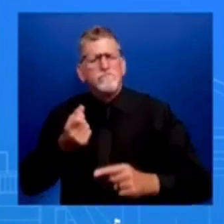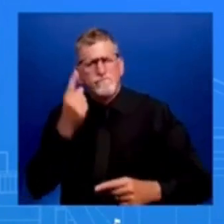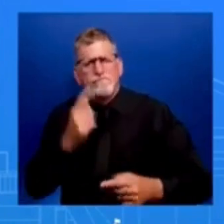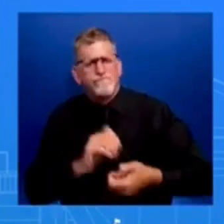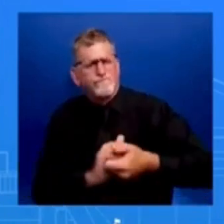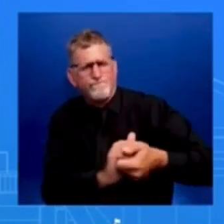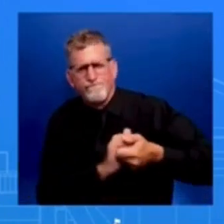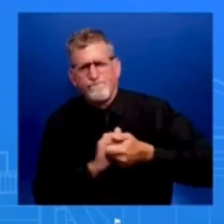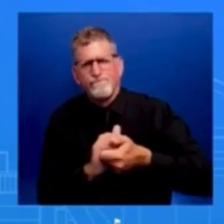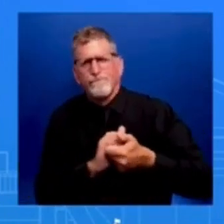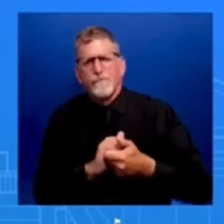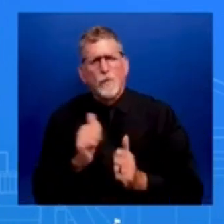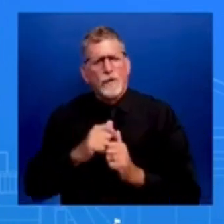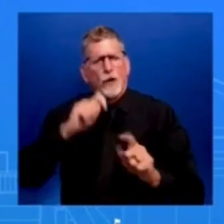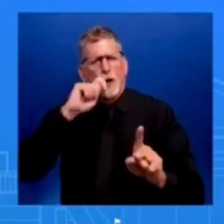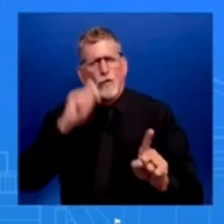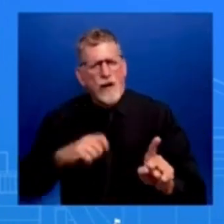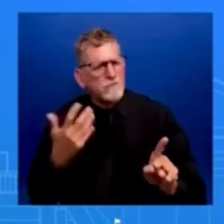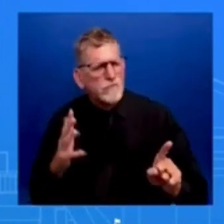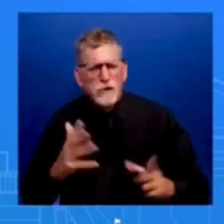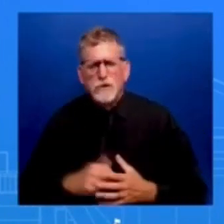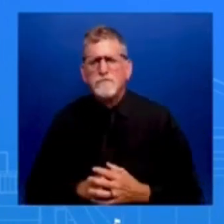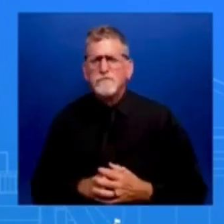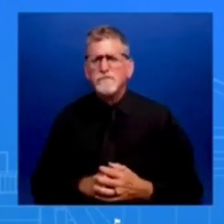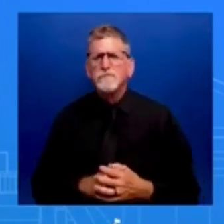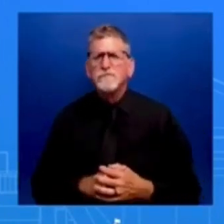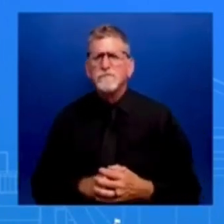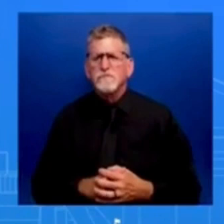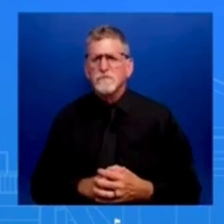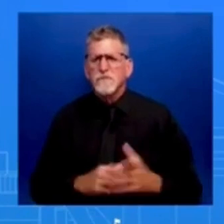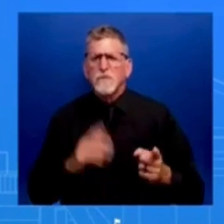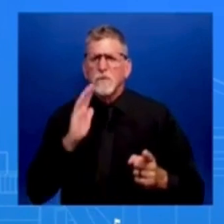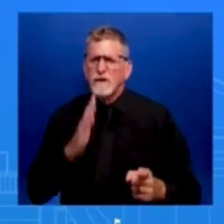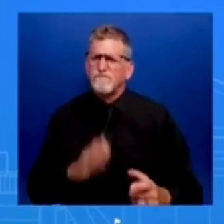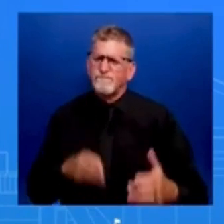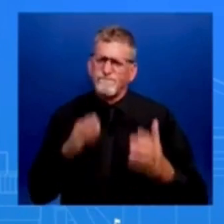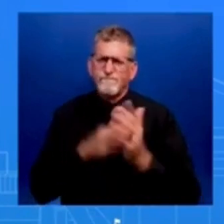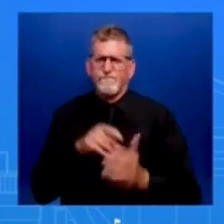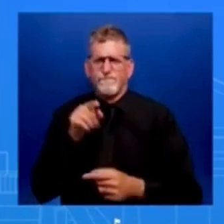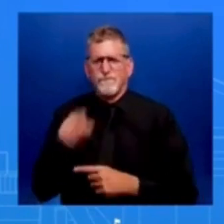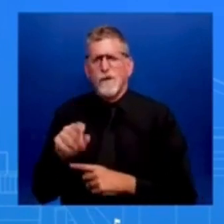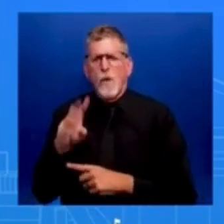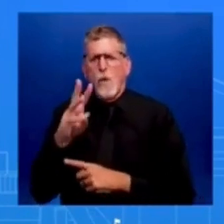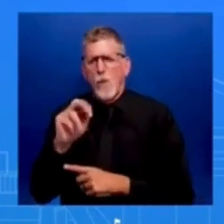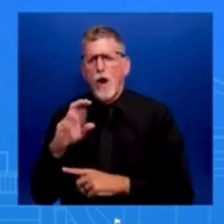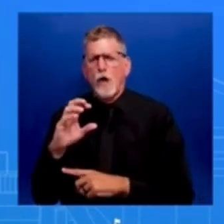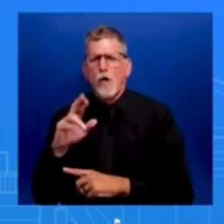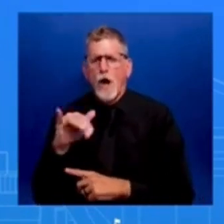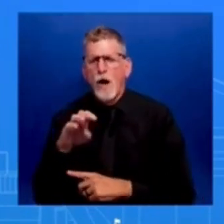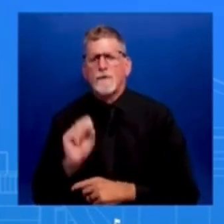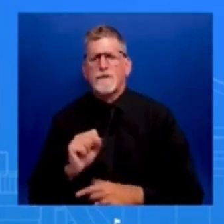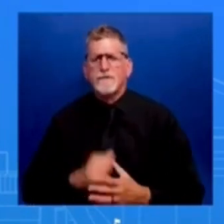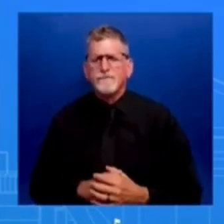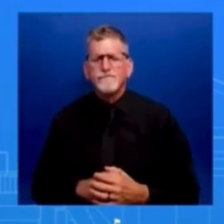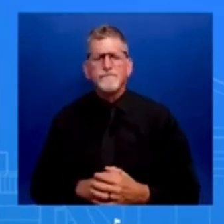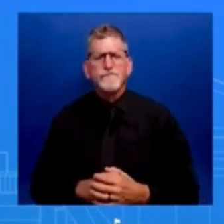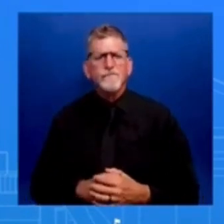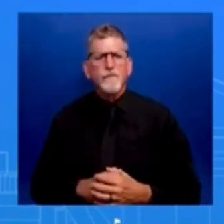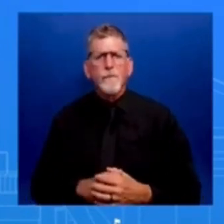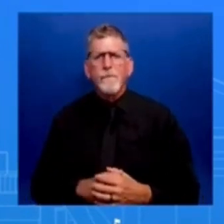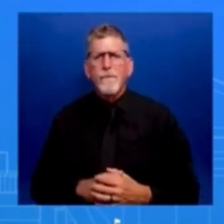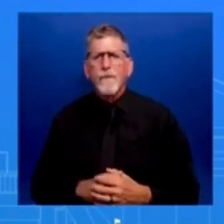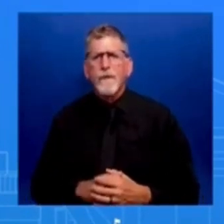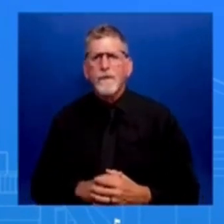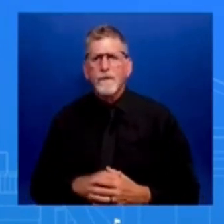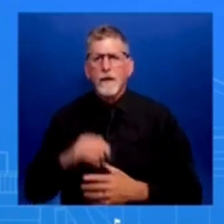and prosecutions of war crimes committed during Russia's invasion of Ukraine. So, but on the ICC specifically, specifically, which is your question,